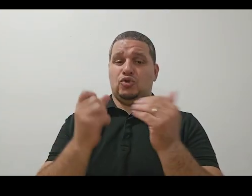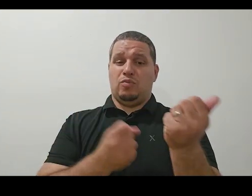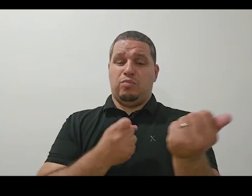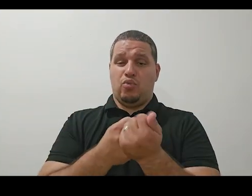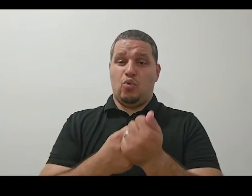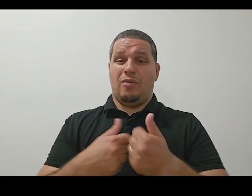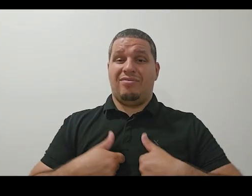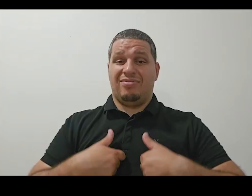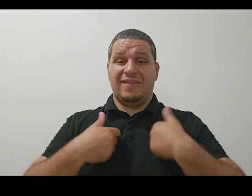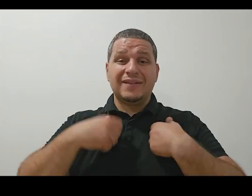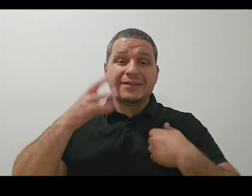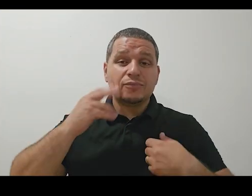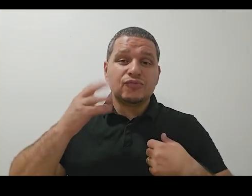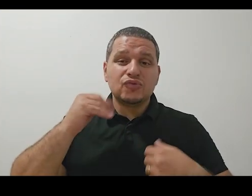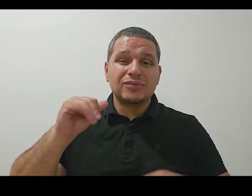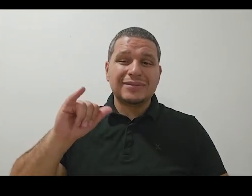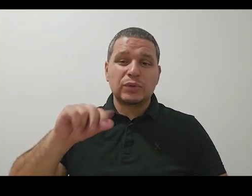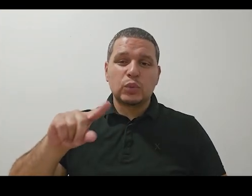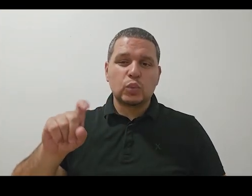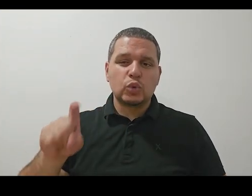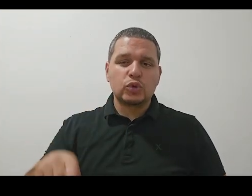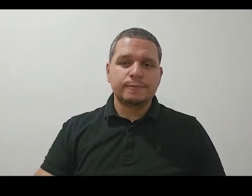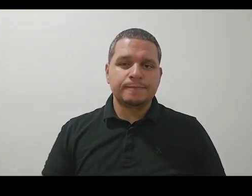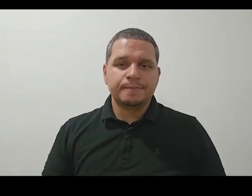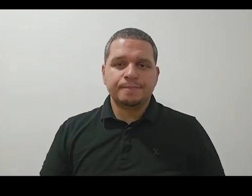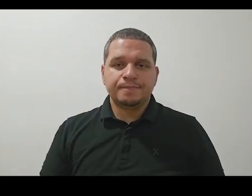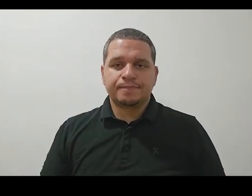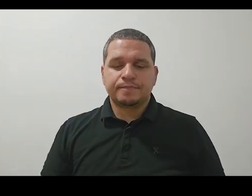peer support and lived experience question,